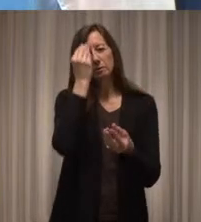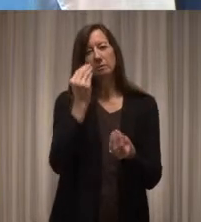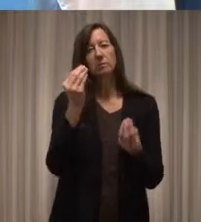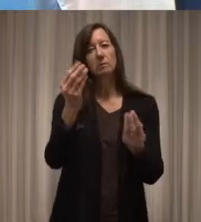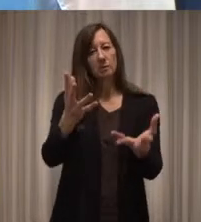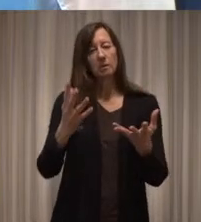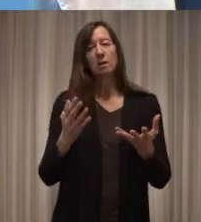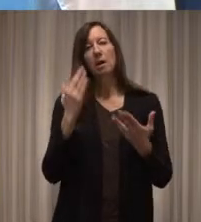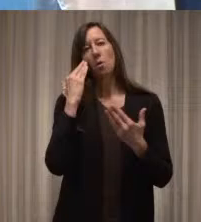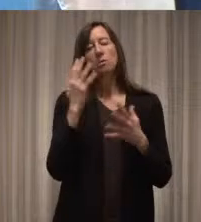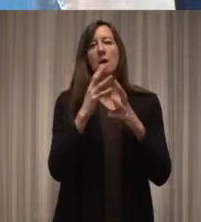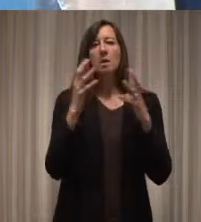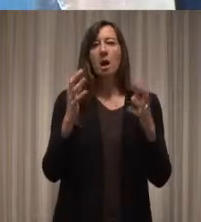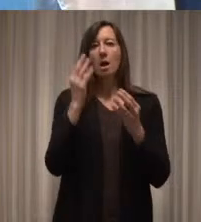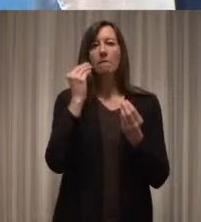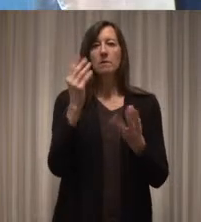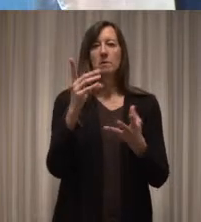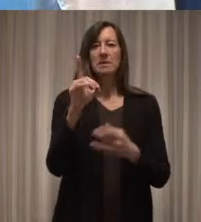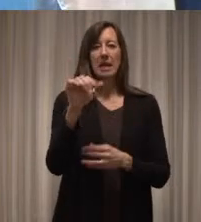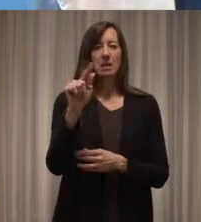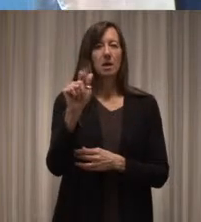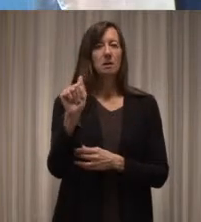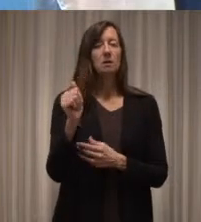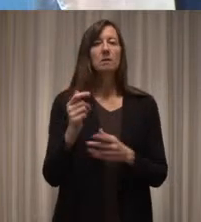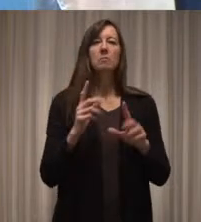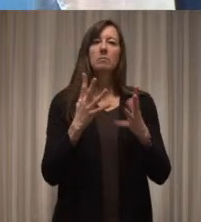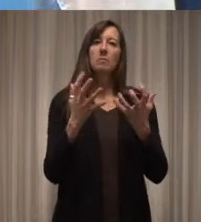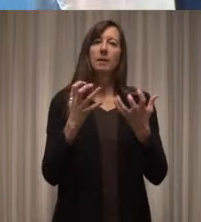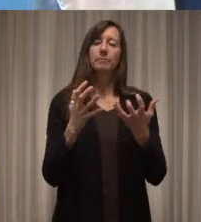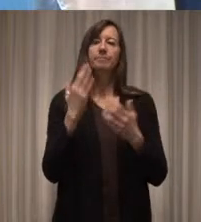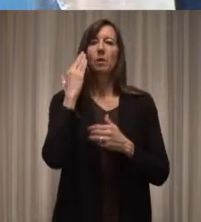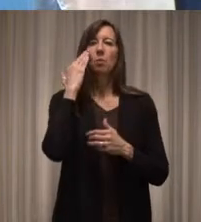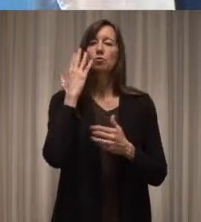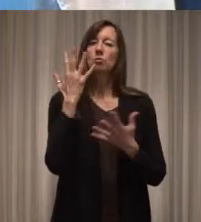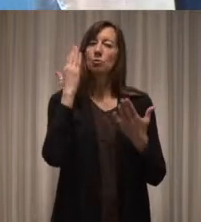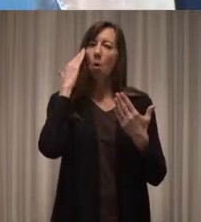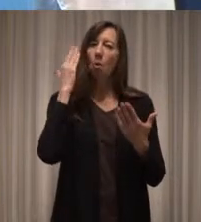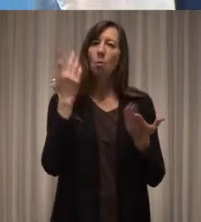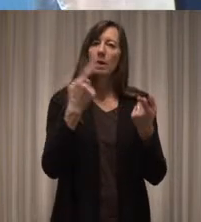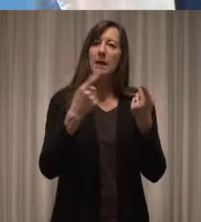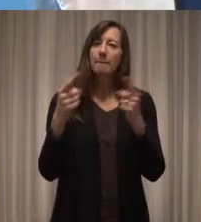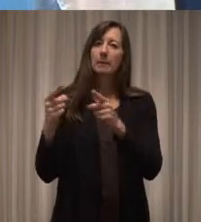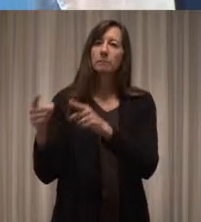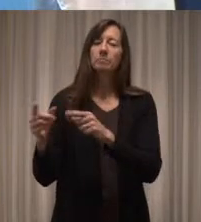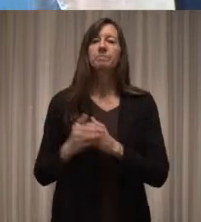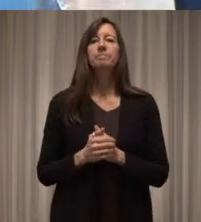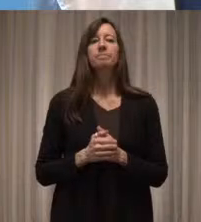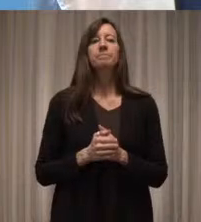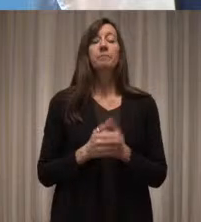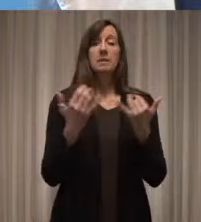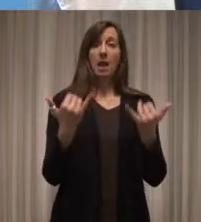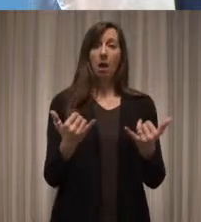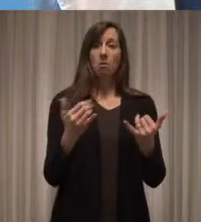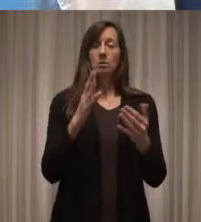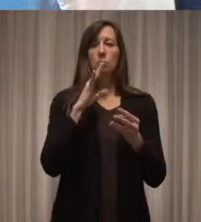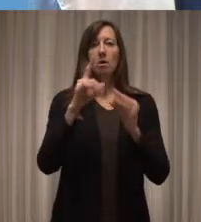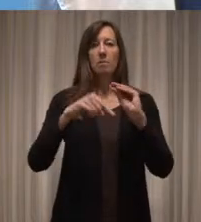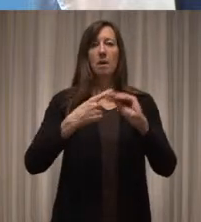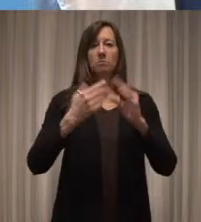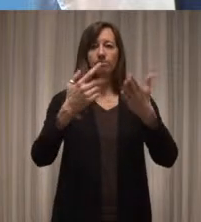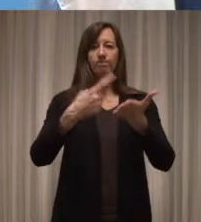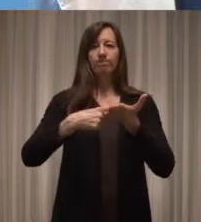about the numbers of people that are eligible compared to the number of doses that are